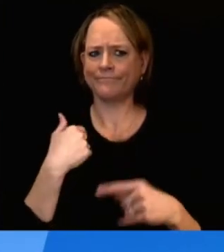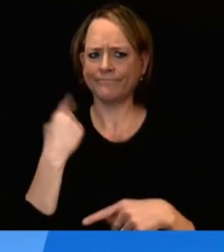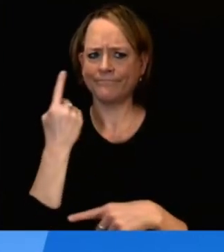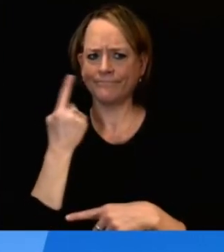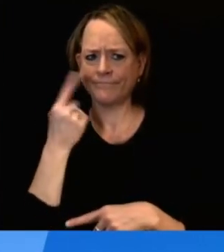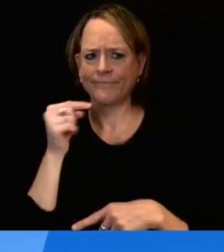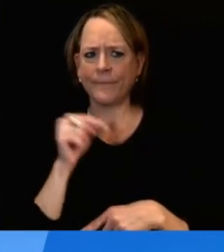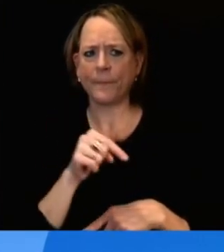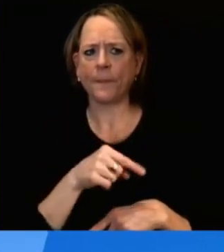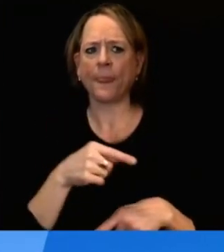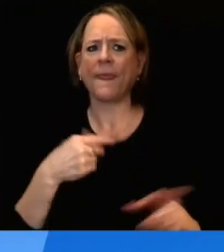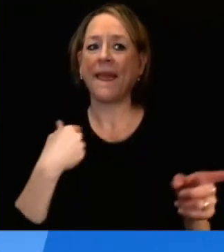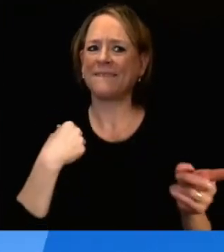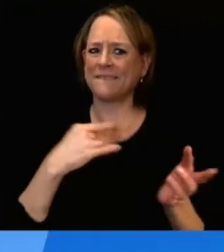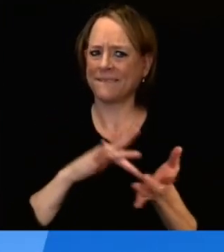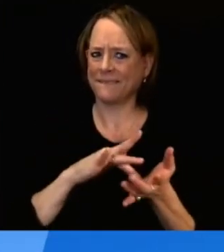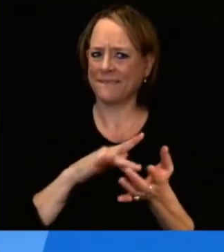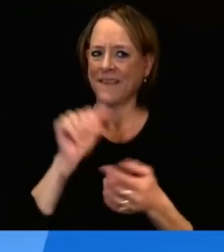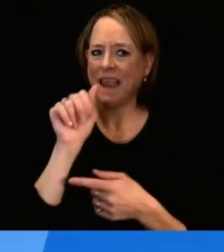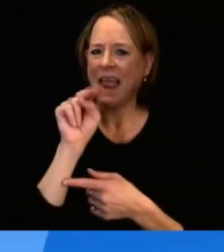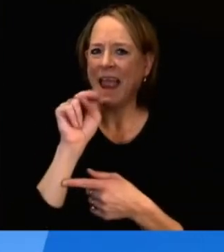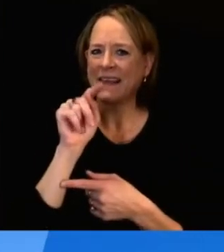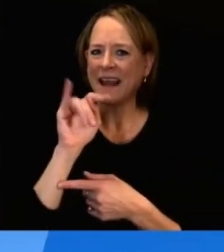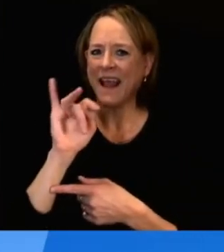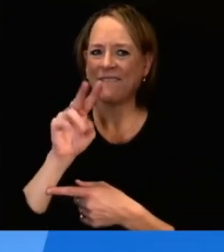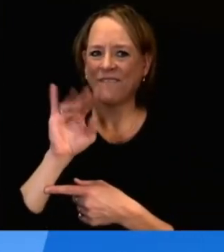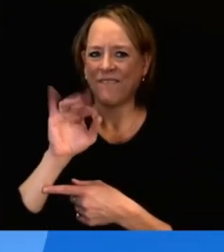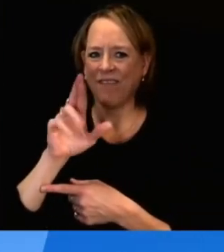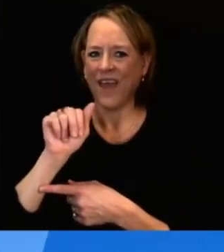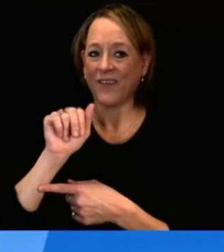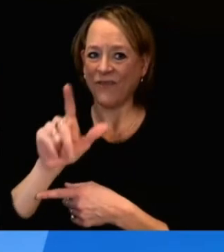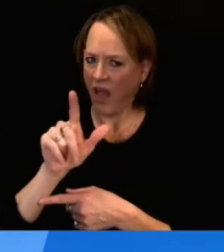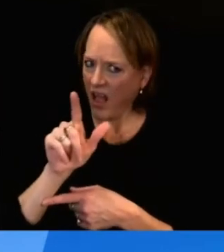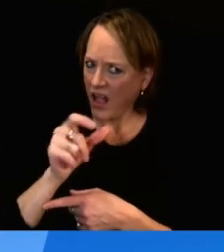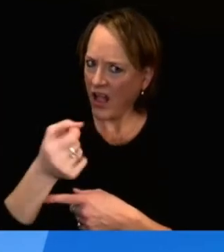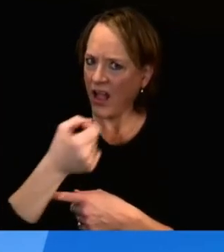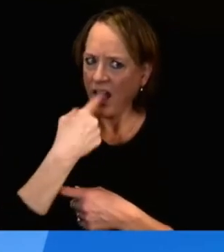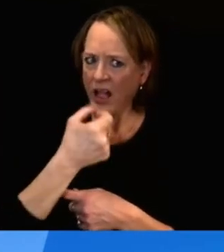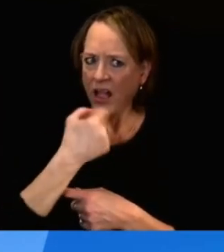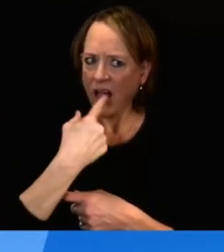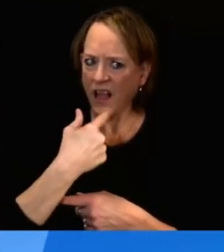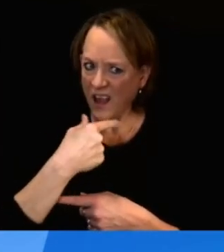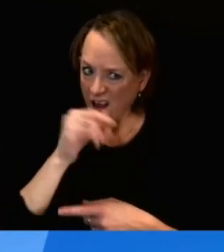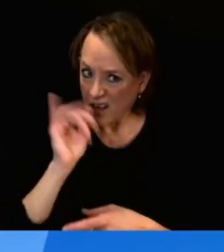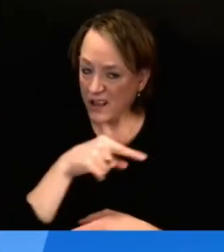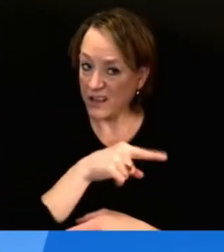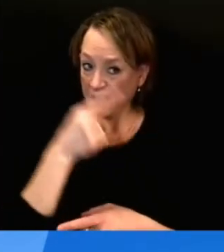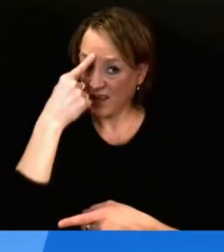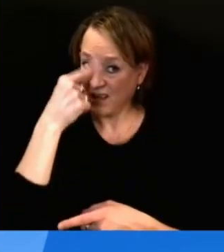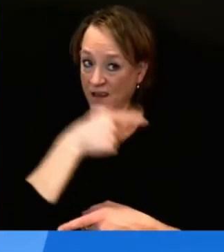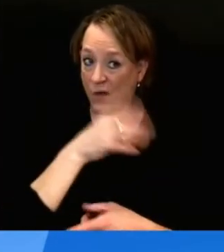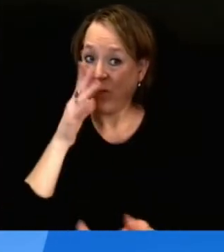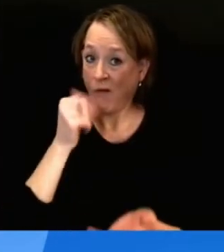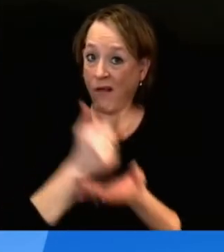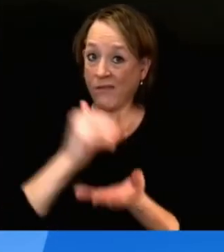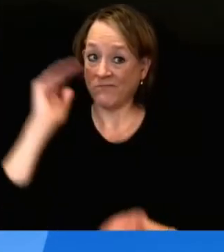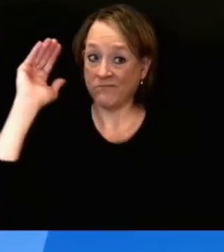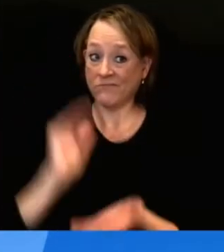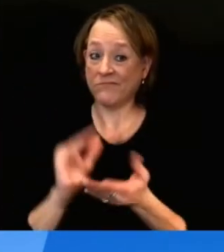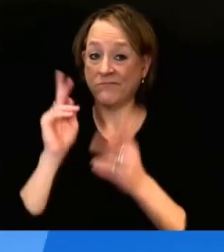impacting hospitalizations across the state, and when might that trend into data where that's something visual we can see?